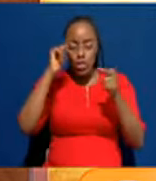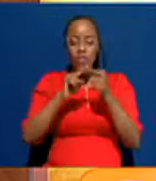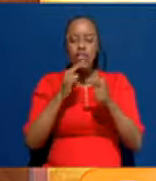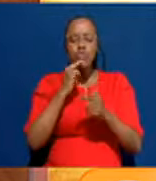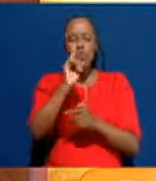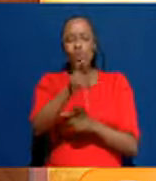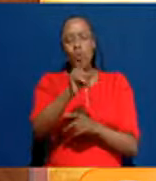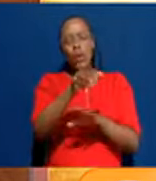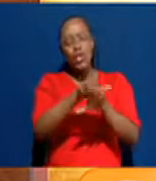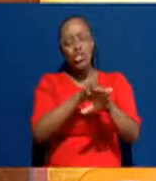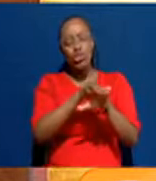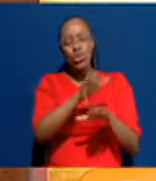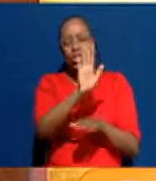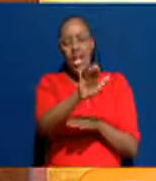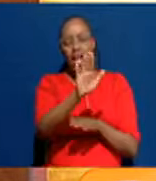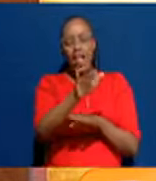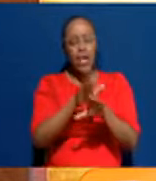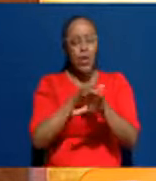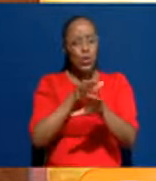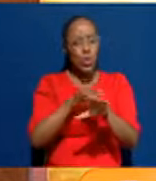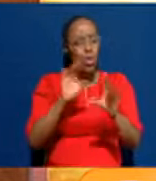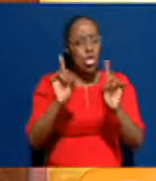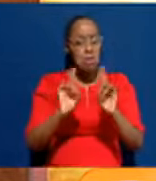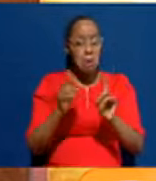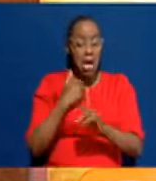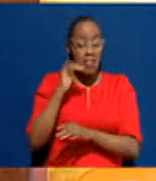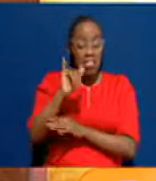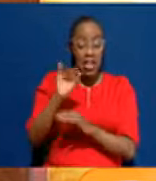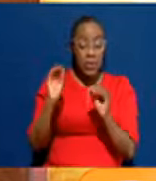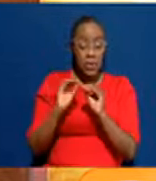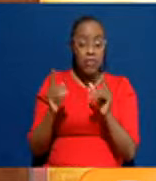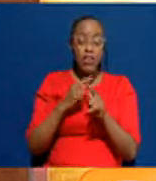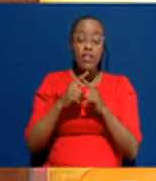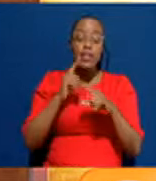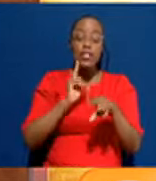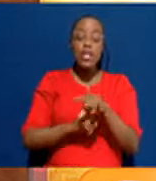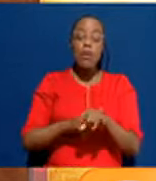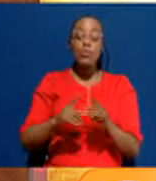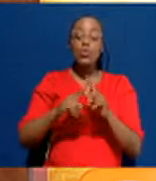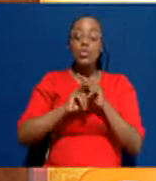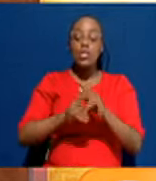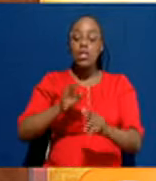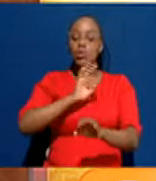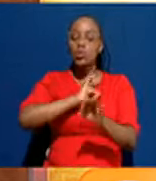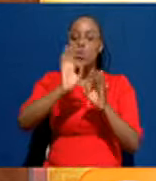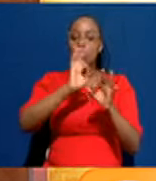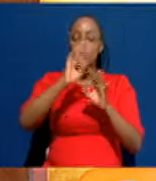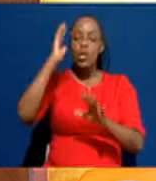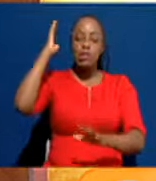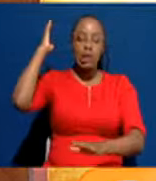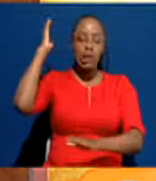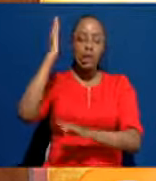where, slow down. Hakuna, ukienda unaenda one way. Mm. Yeah. So